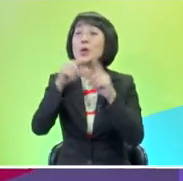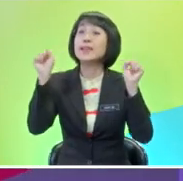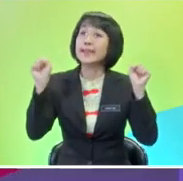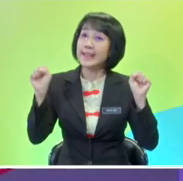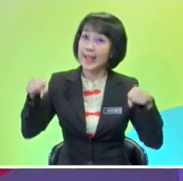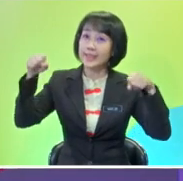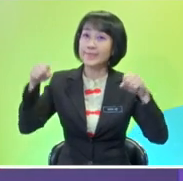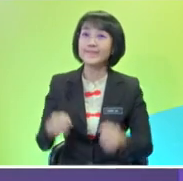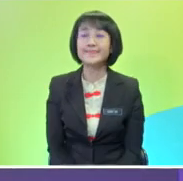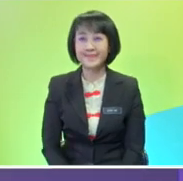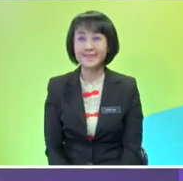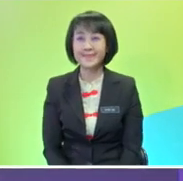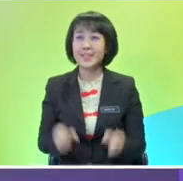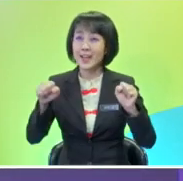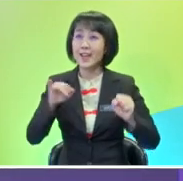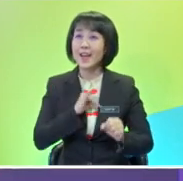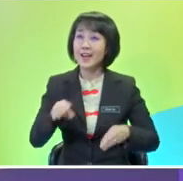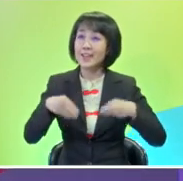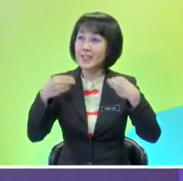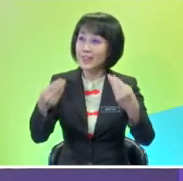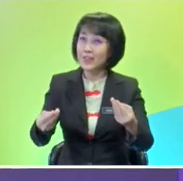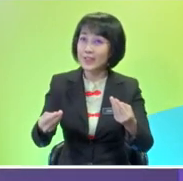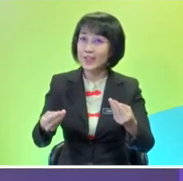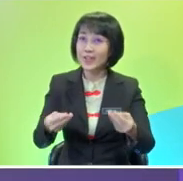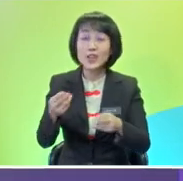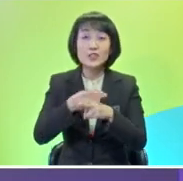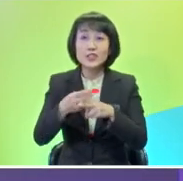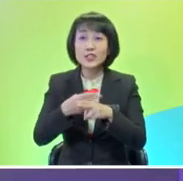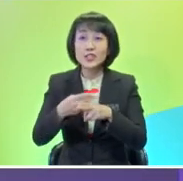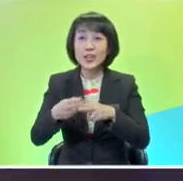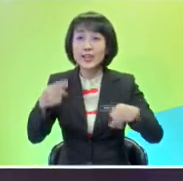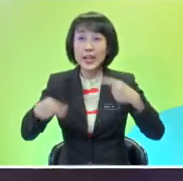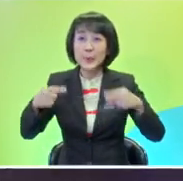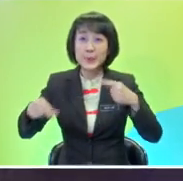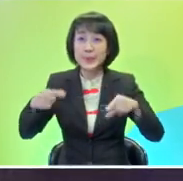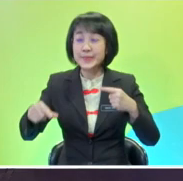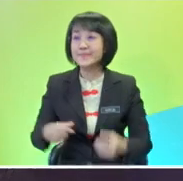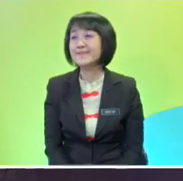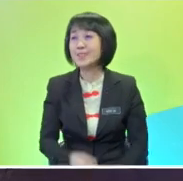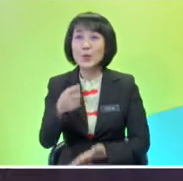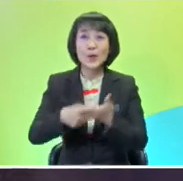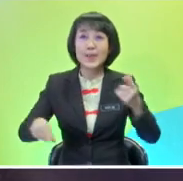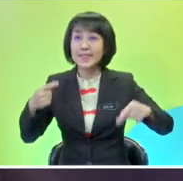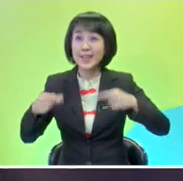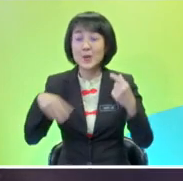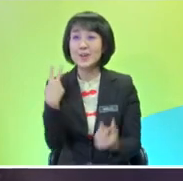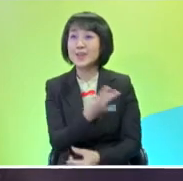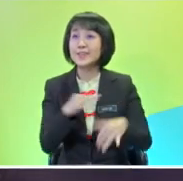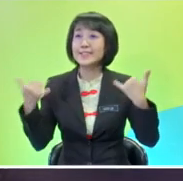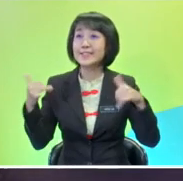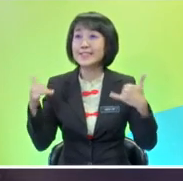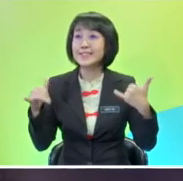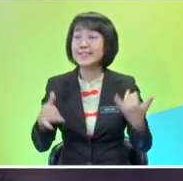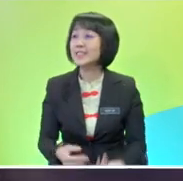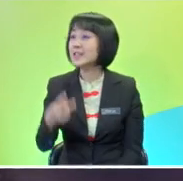Okay, can we play a short game, everyone? Yes, teacher. What game are we playing? Okay, so if you look in